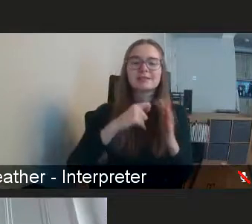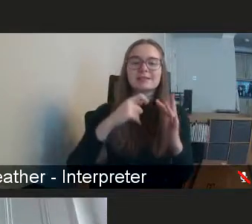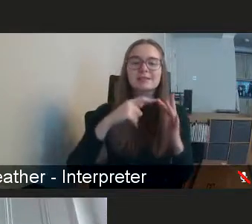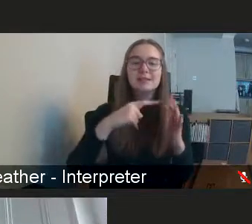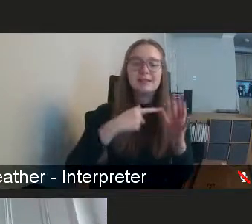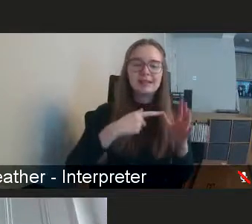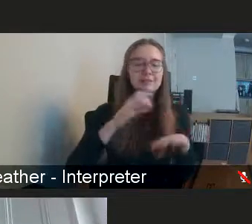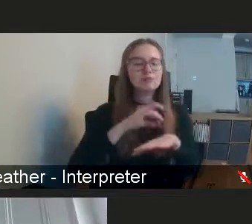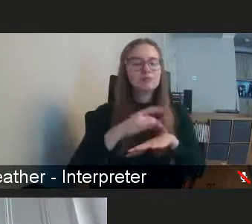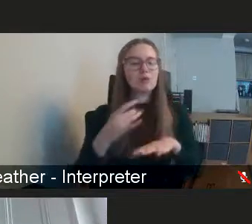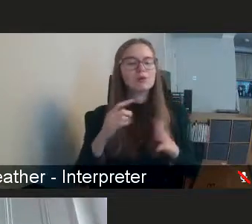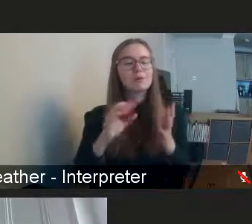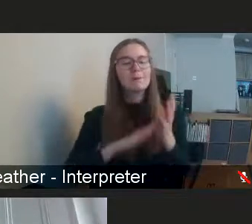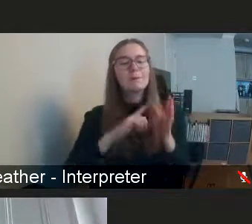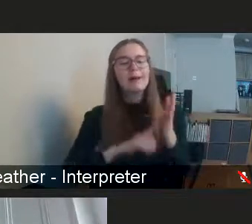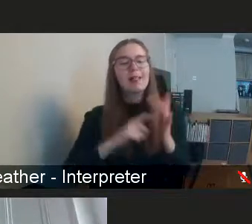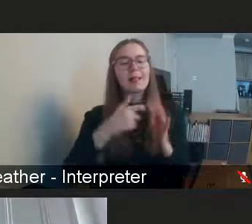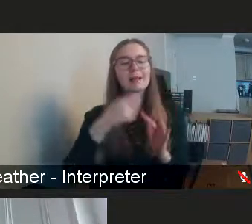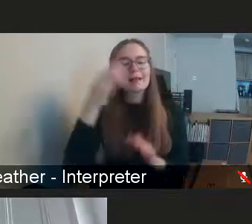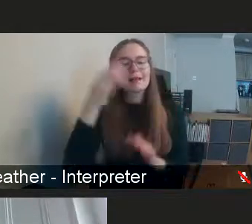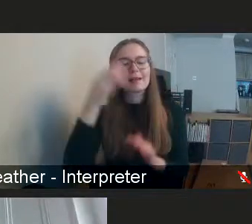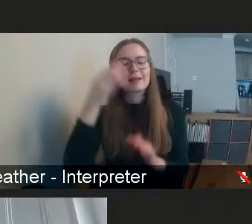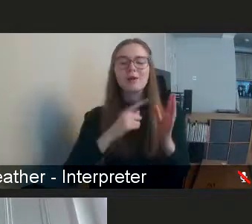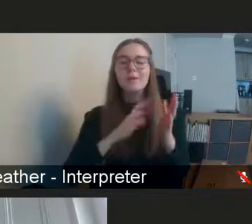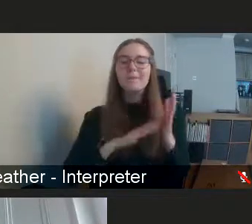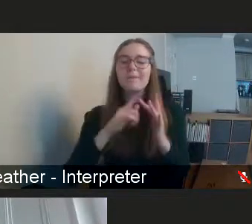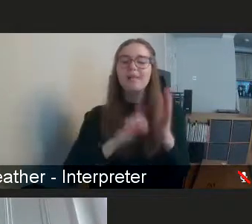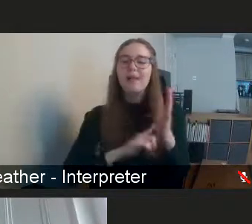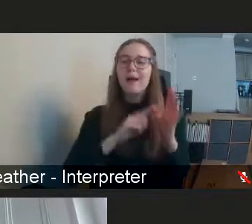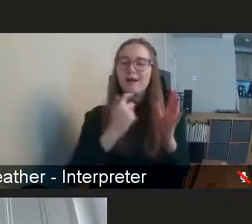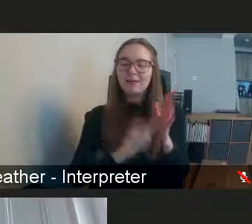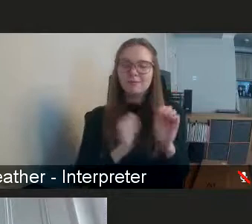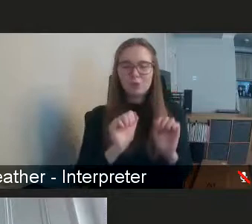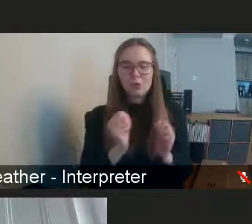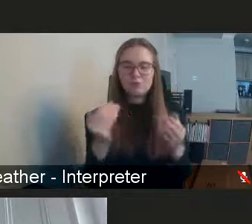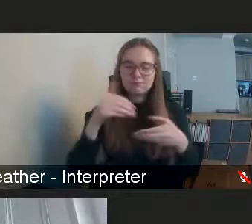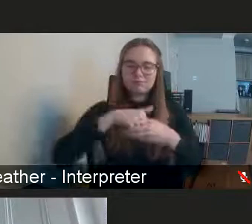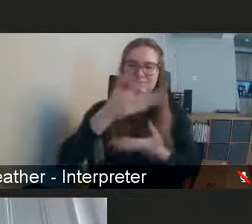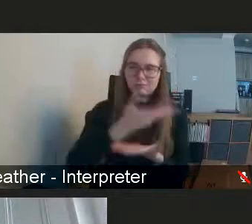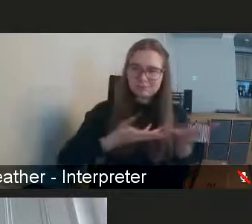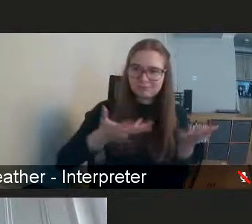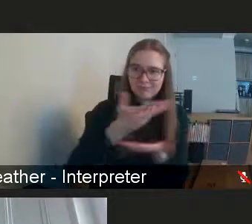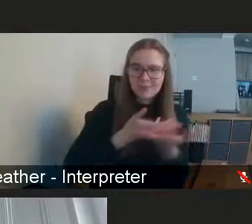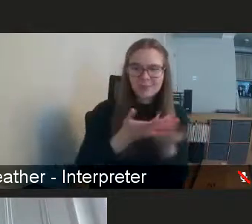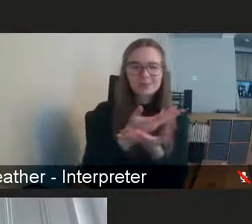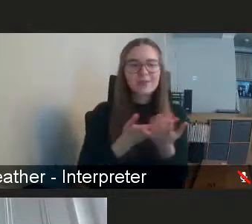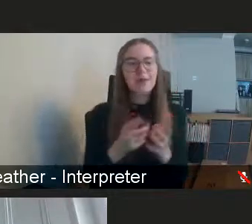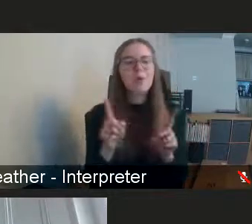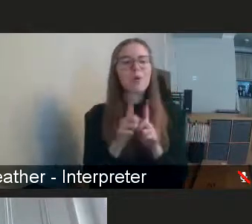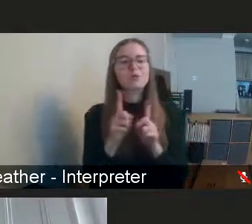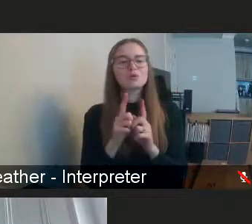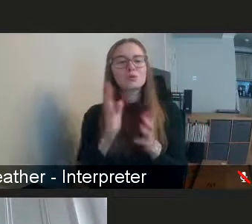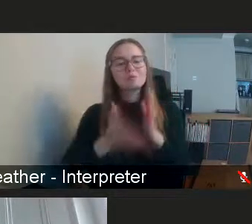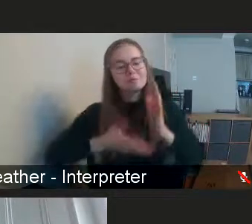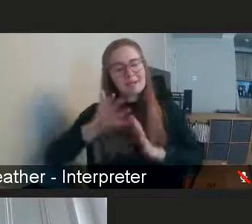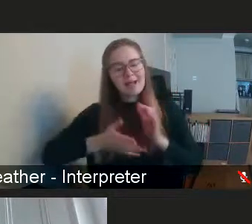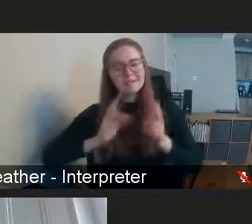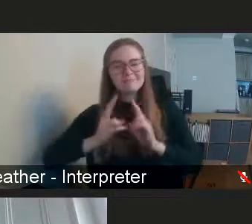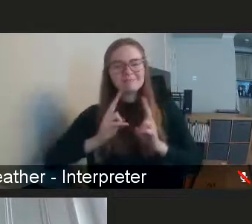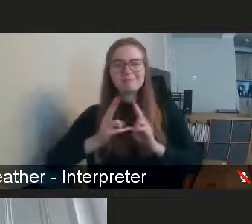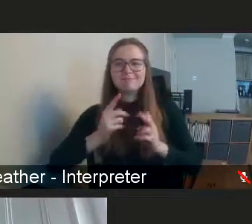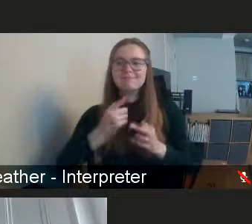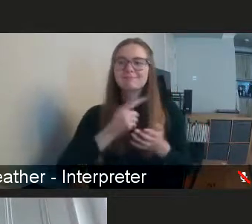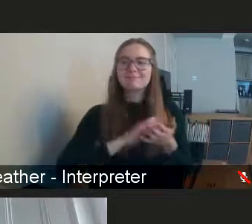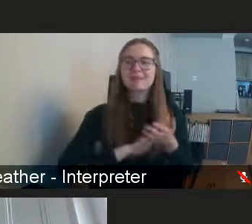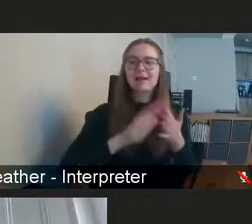Councillor Miller for their time this morning and their contribution to the debate. And also thanks to our BSL interpretation team of Helen Dunipass